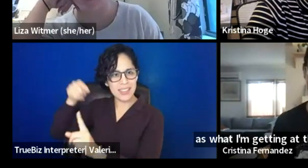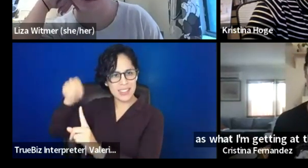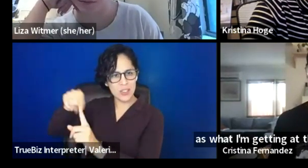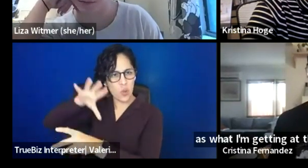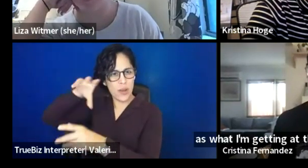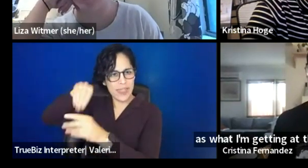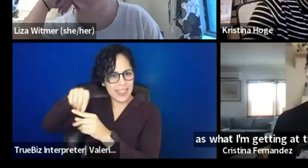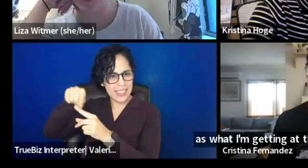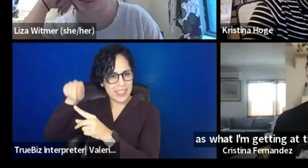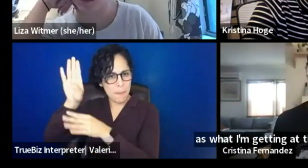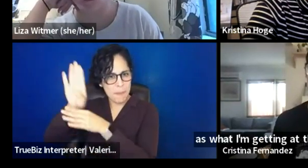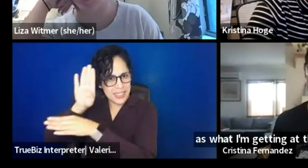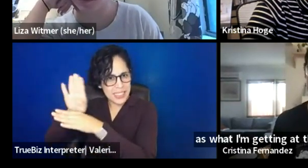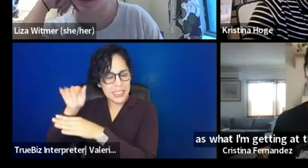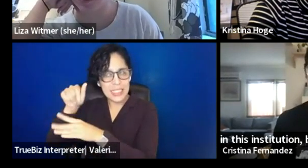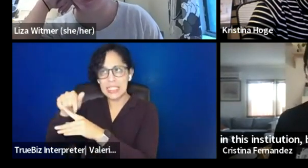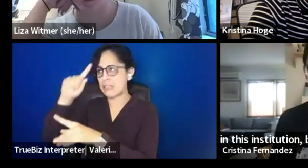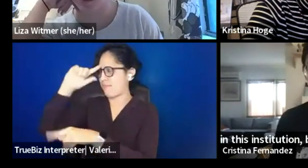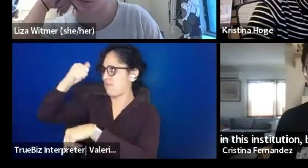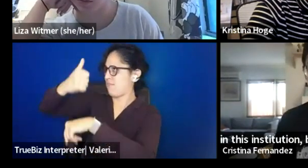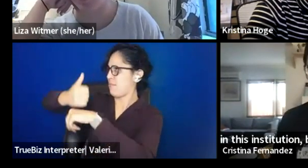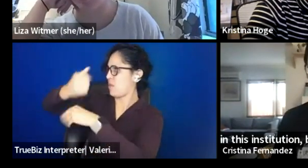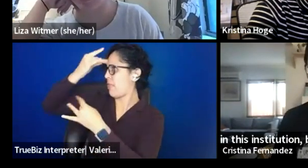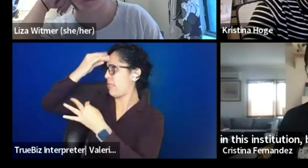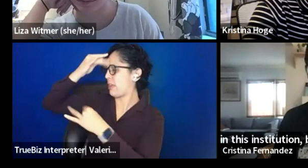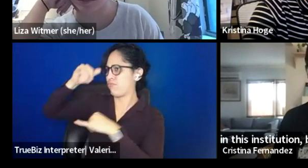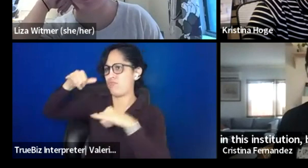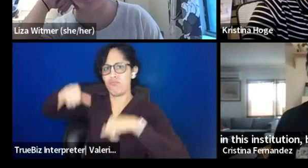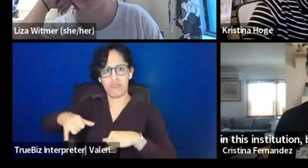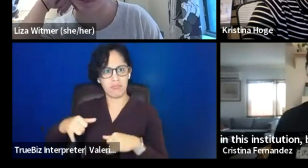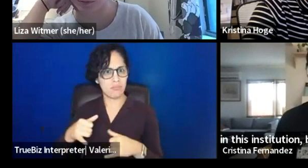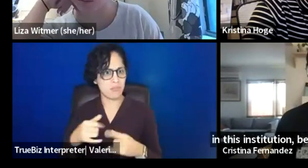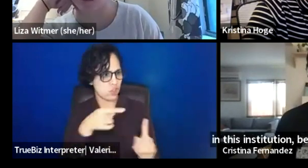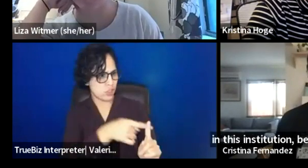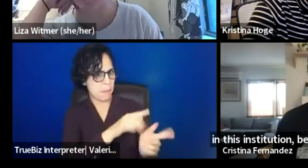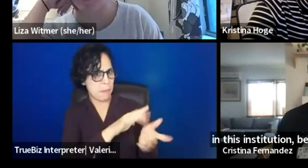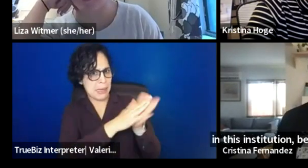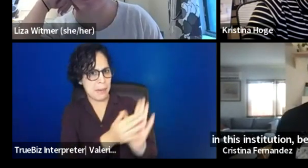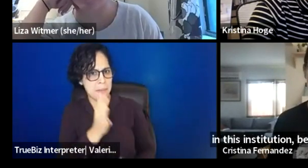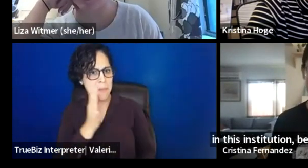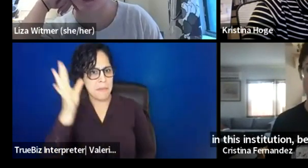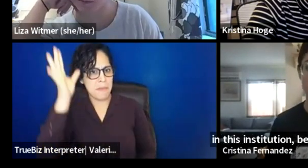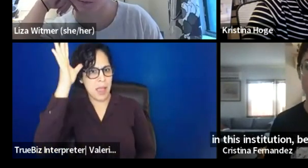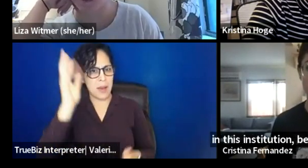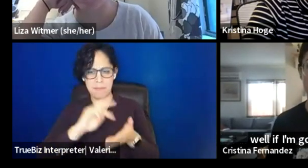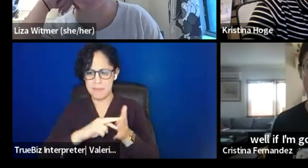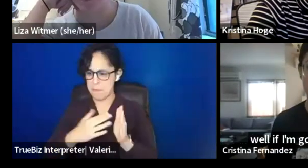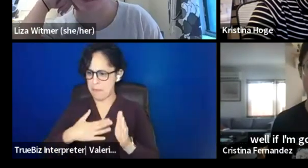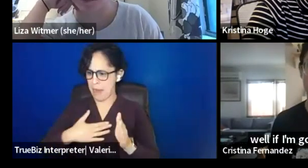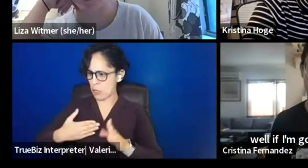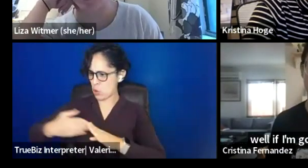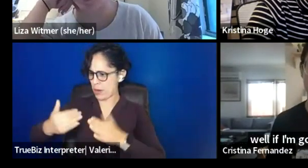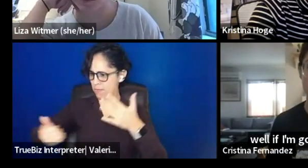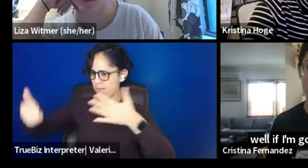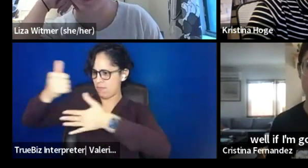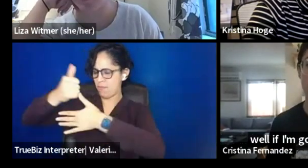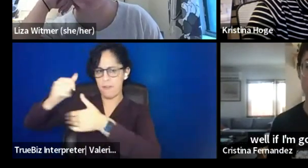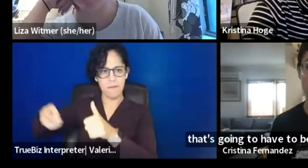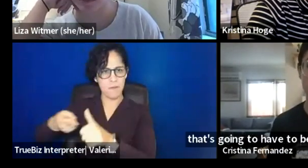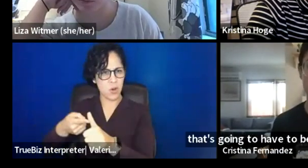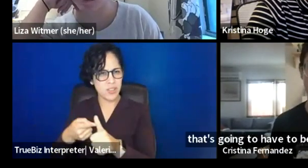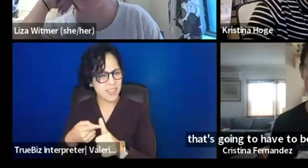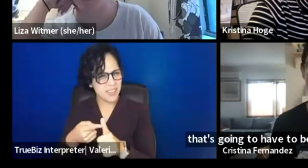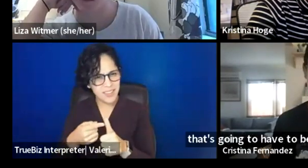institution been trained to think like, oh, well, if I'm going to be a parent, that's going to have to be after I've made my career. And like, that's not even, it's